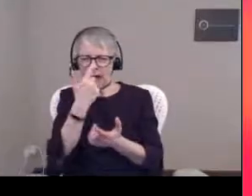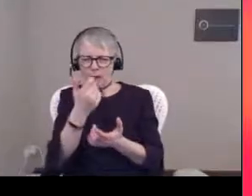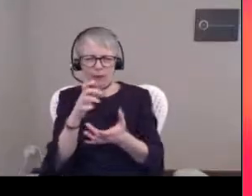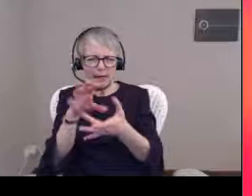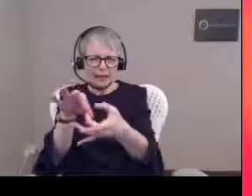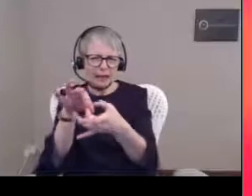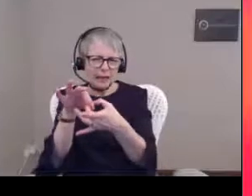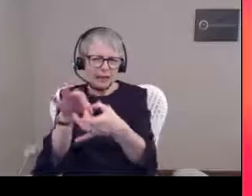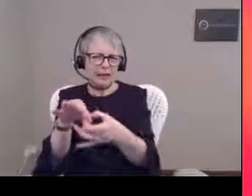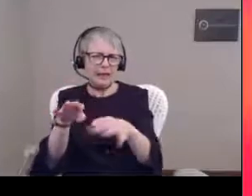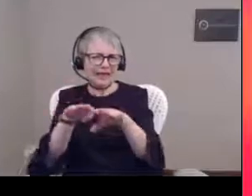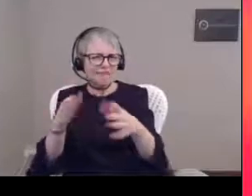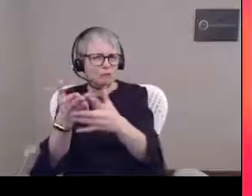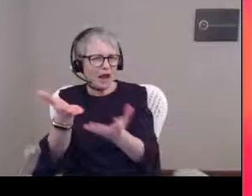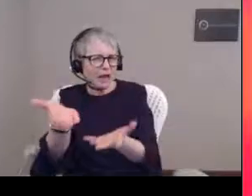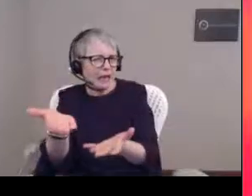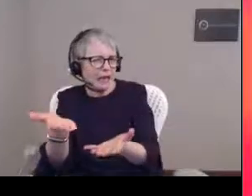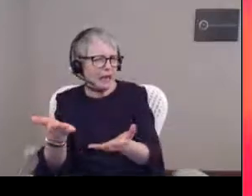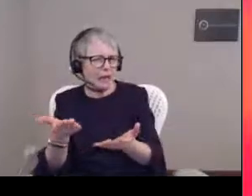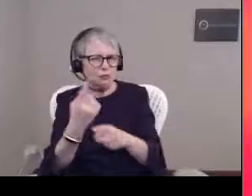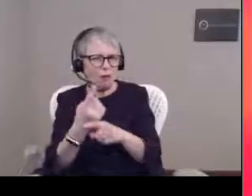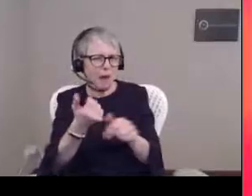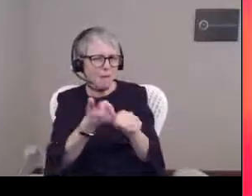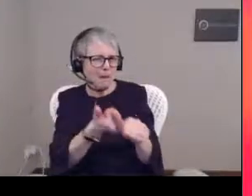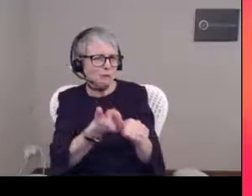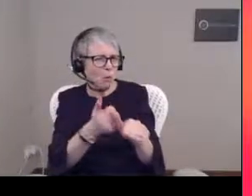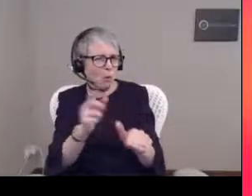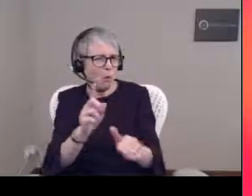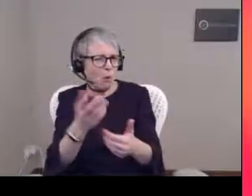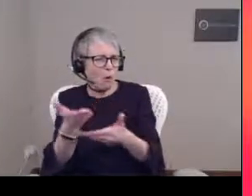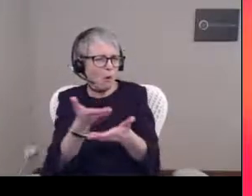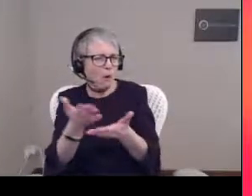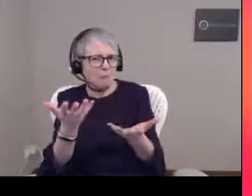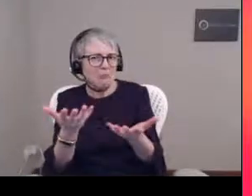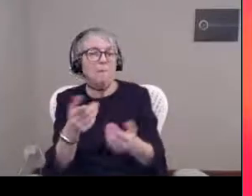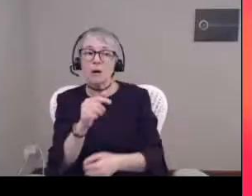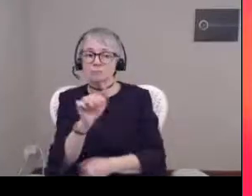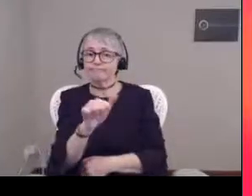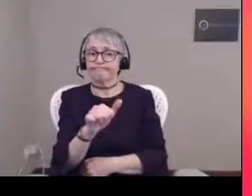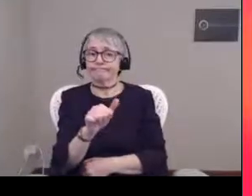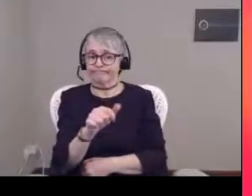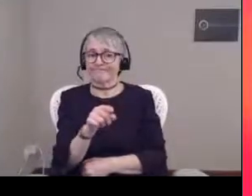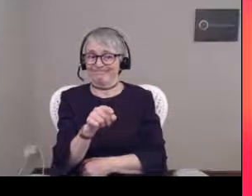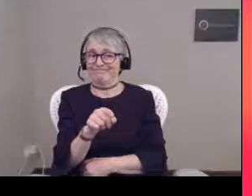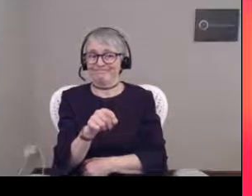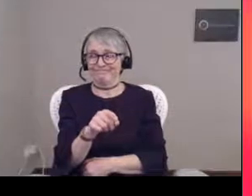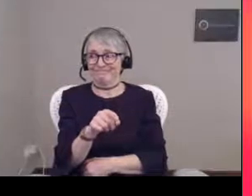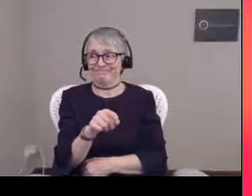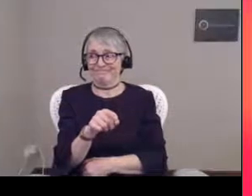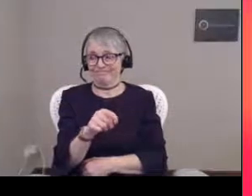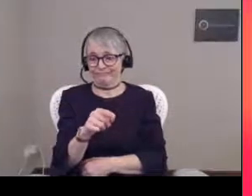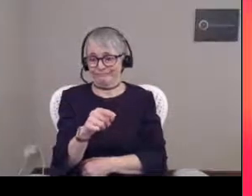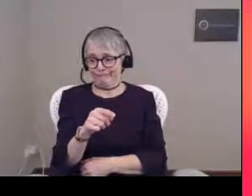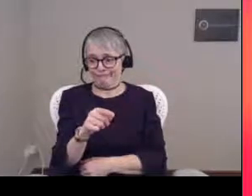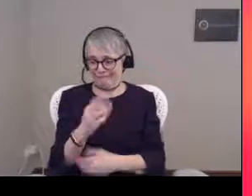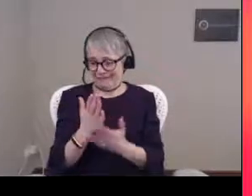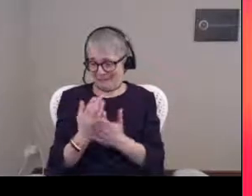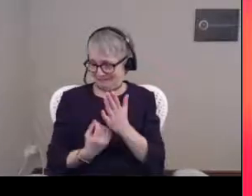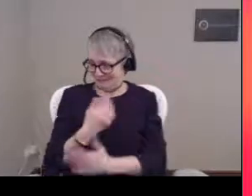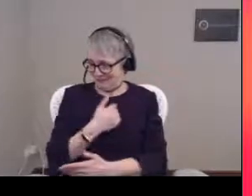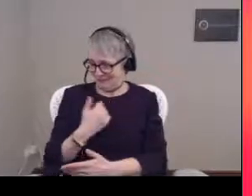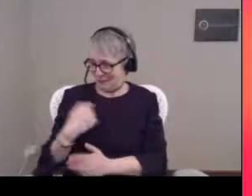you to see those opportunities. But yes, that's an email that's actually come from this morning, so